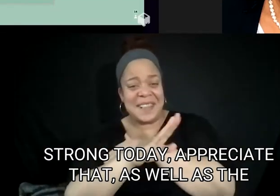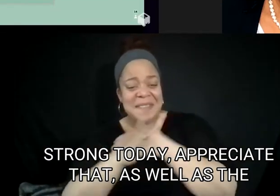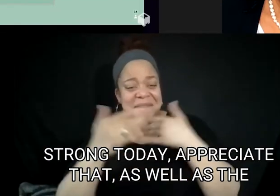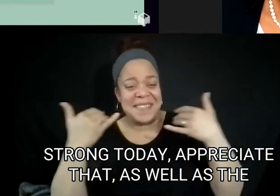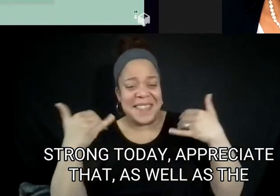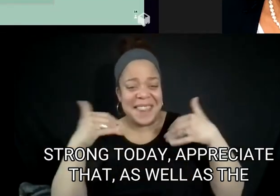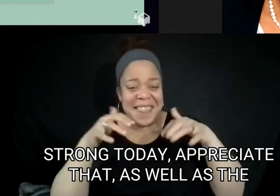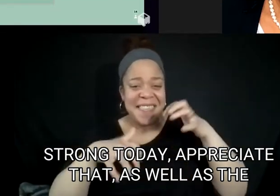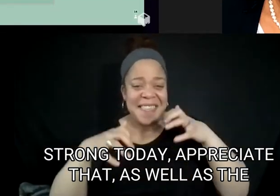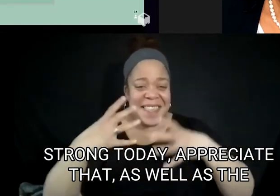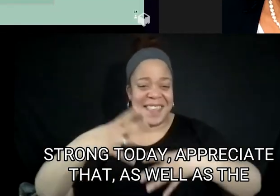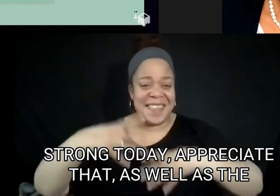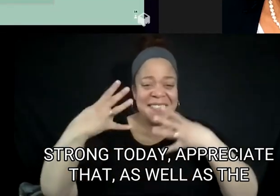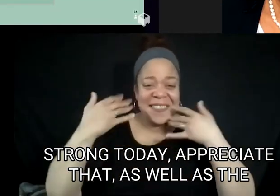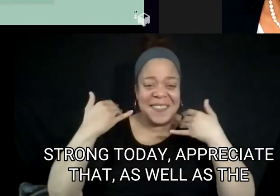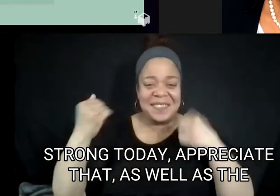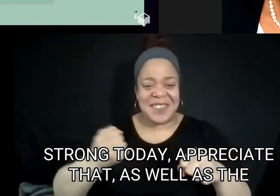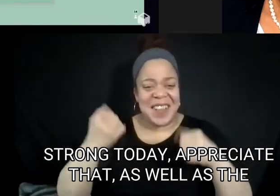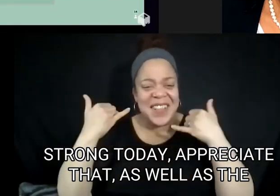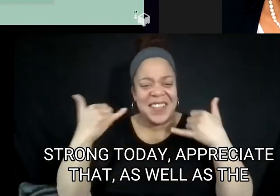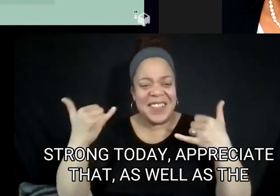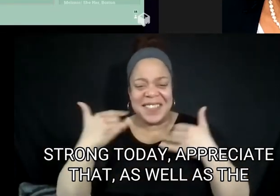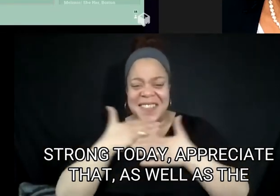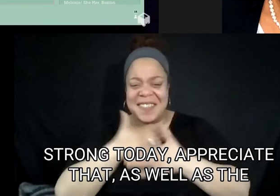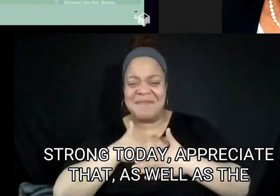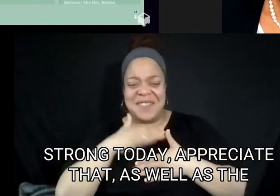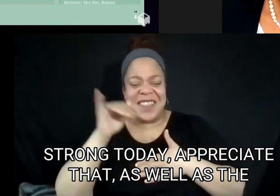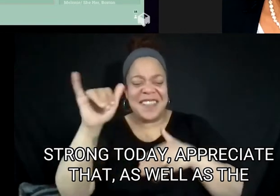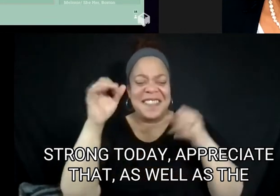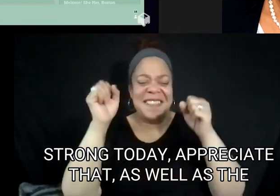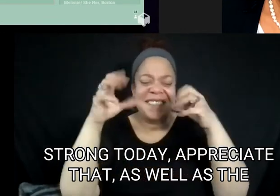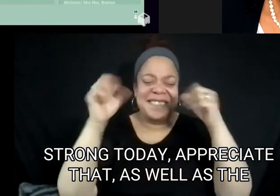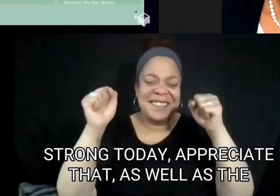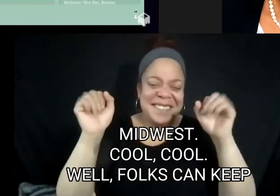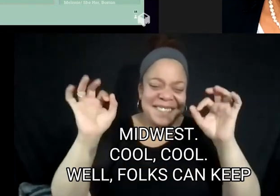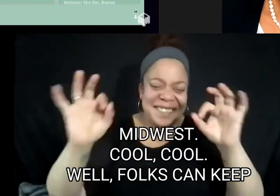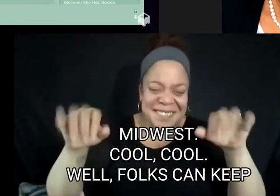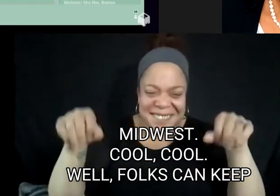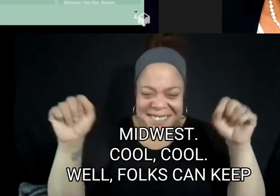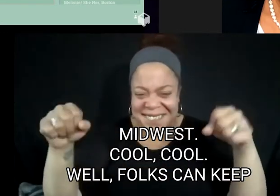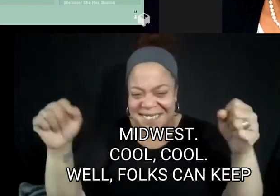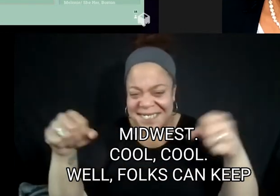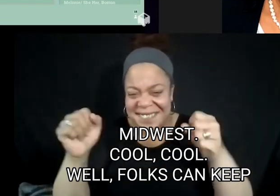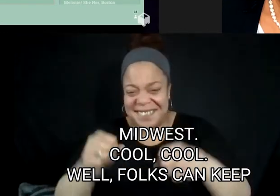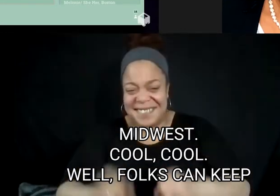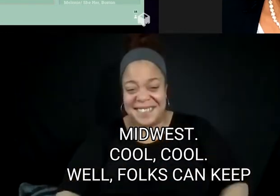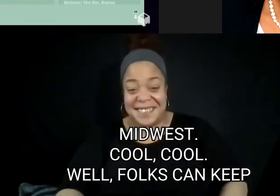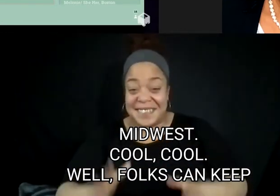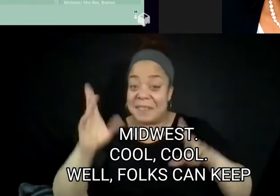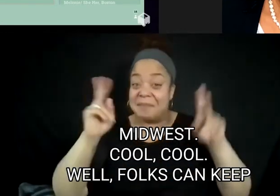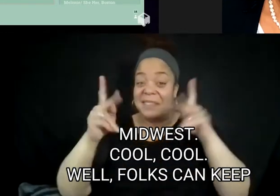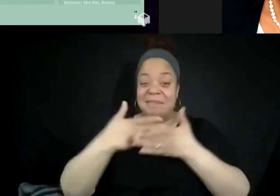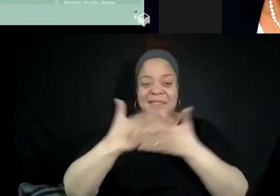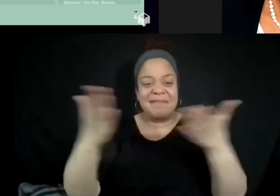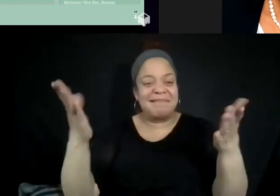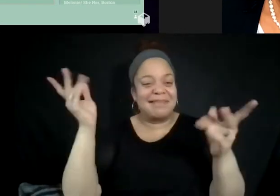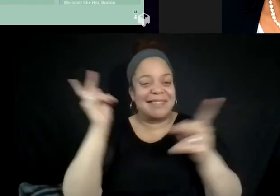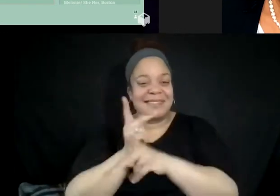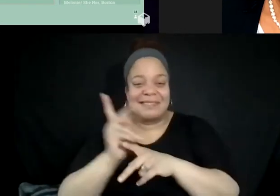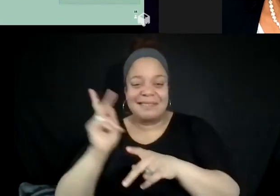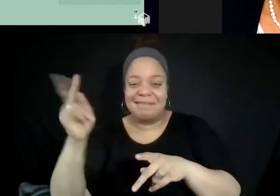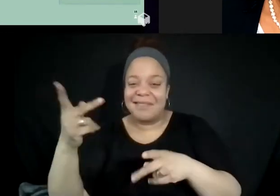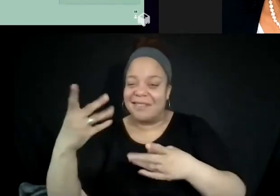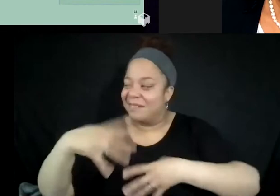Cool, cool. Well, folks can keep populating in there. It's going to get recorded into the slides, and we can always come back to it in a bit.